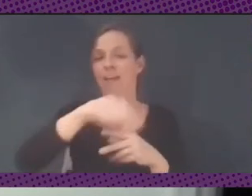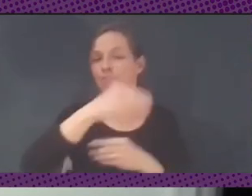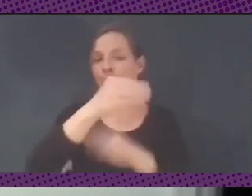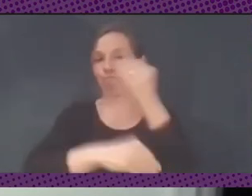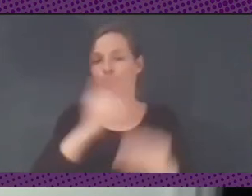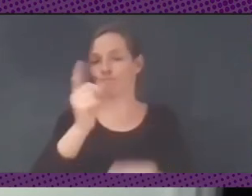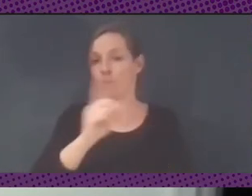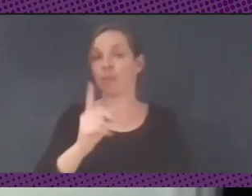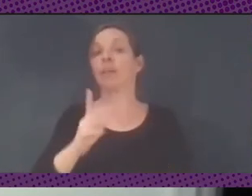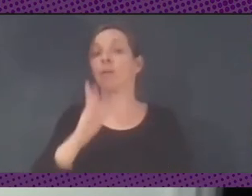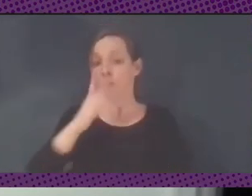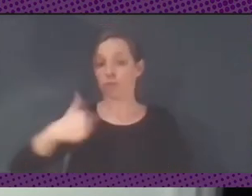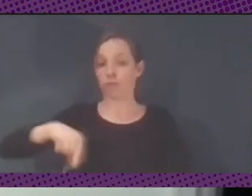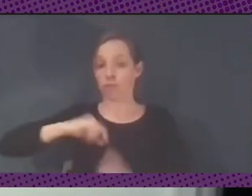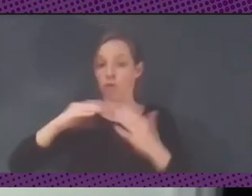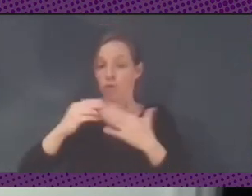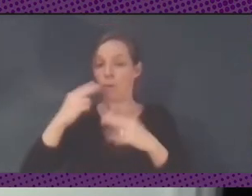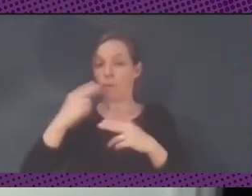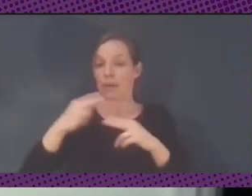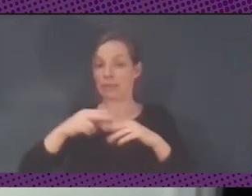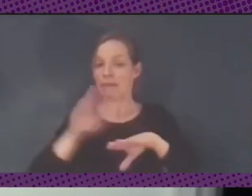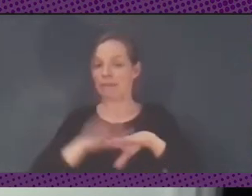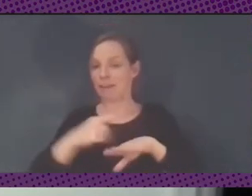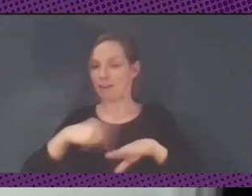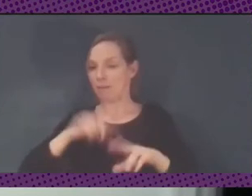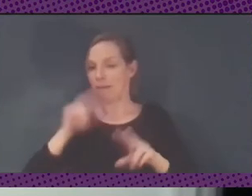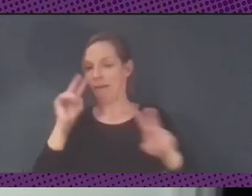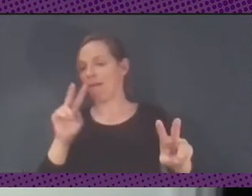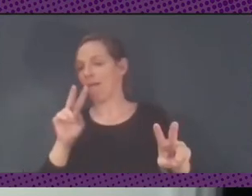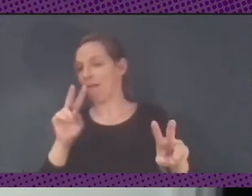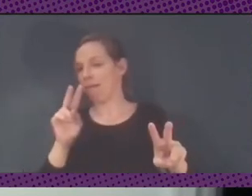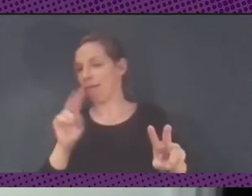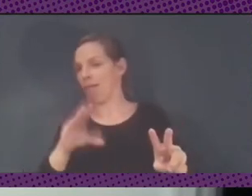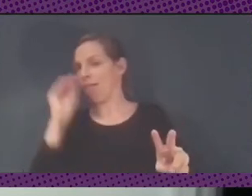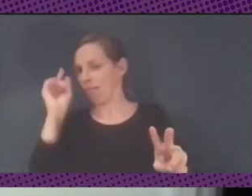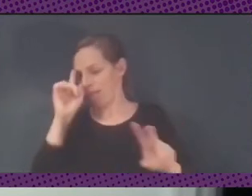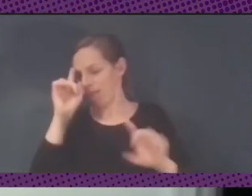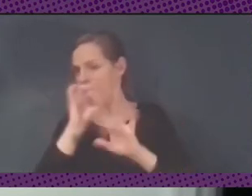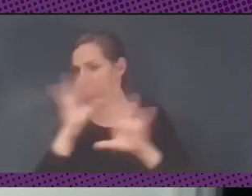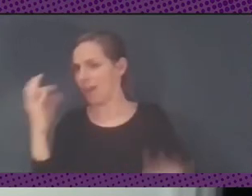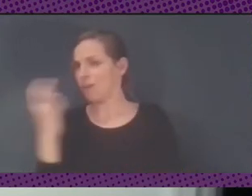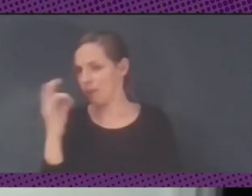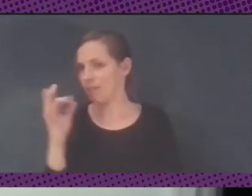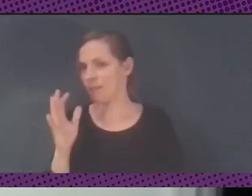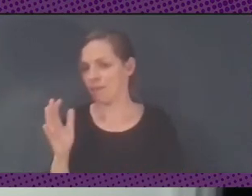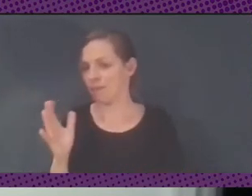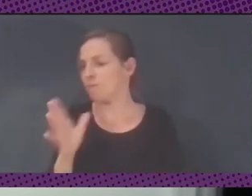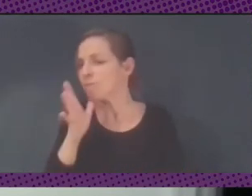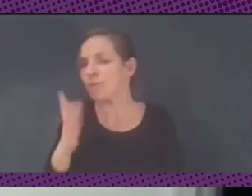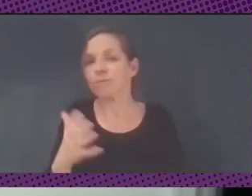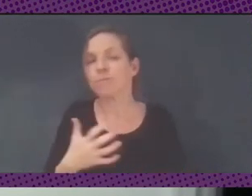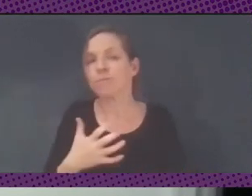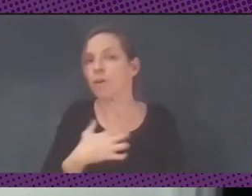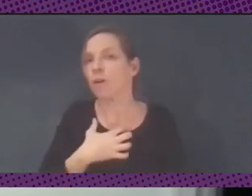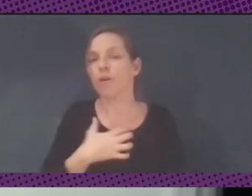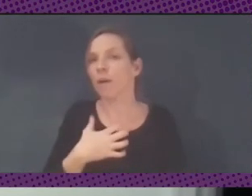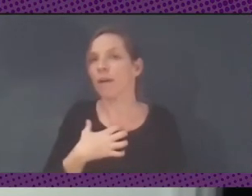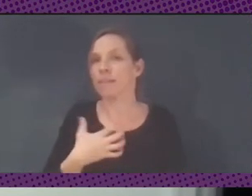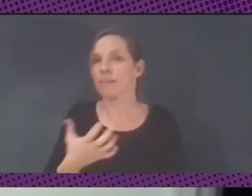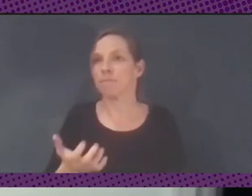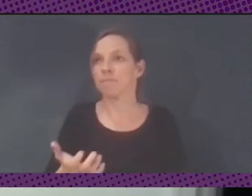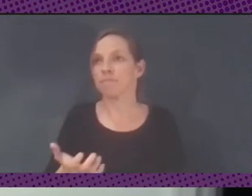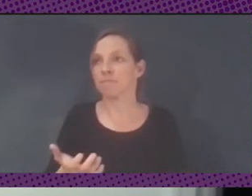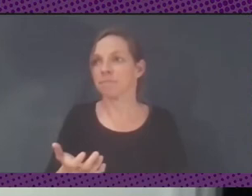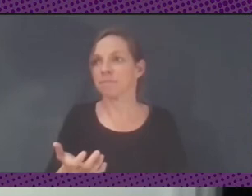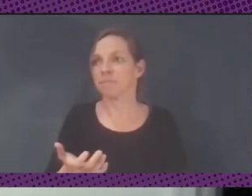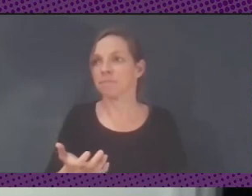old, you know, bankers that we can oppose because they are, their conservative discourse is very clearly distinguishable